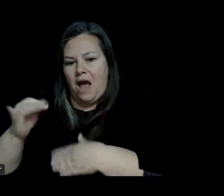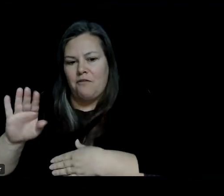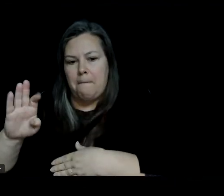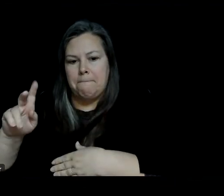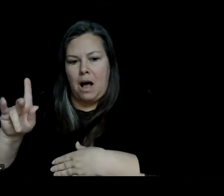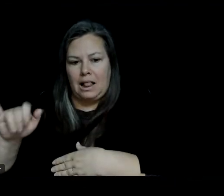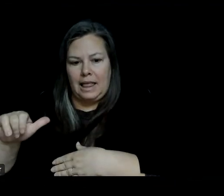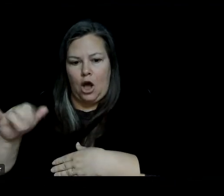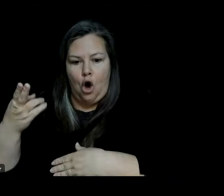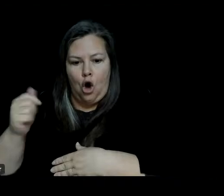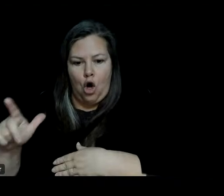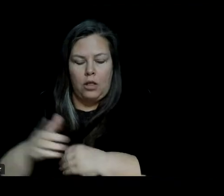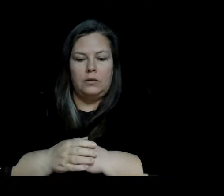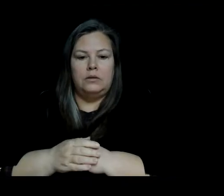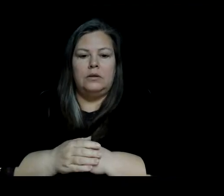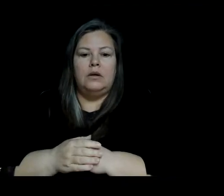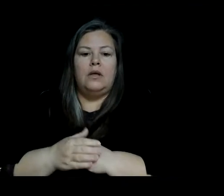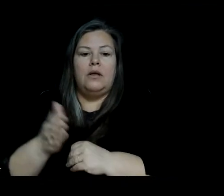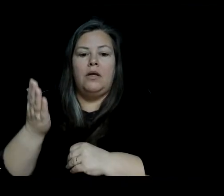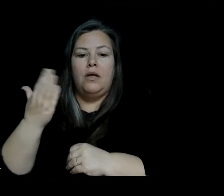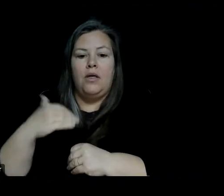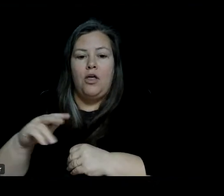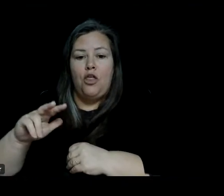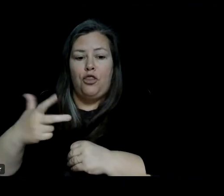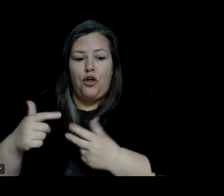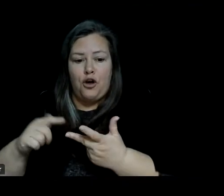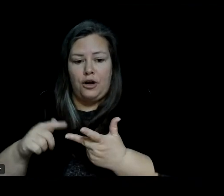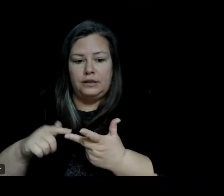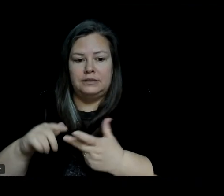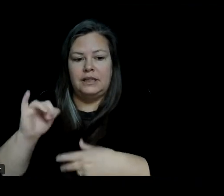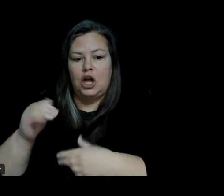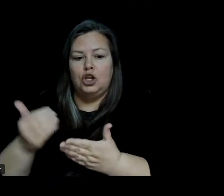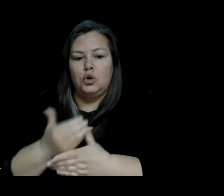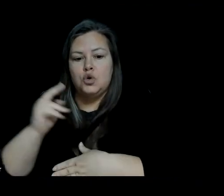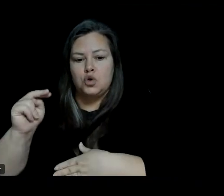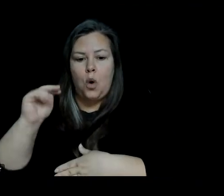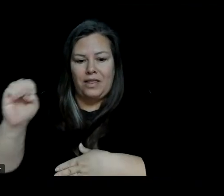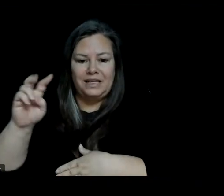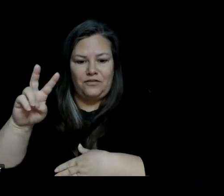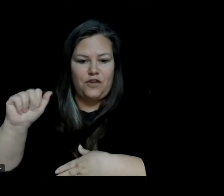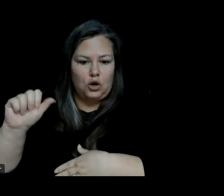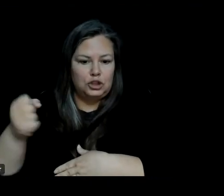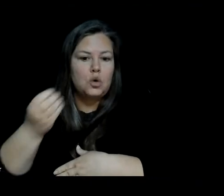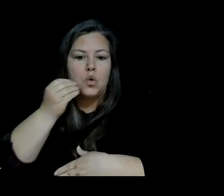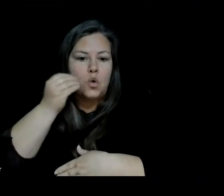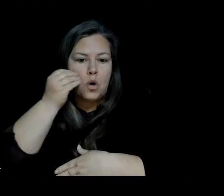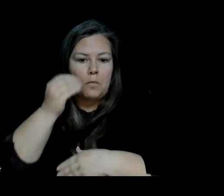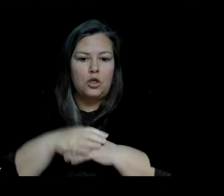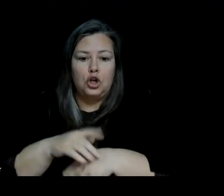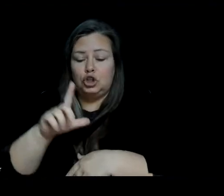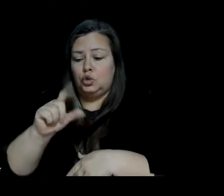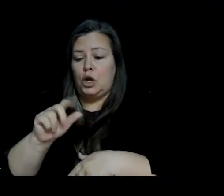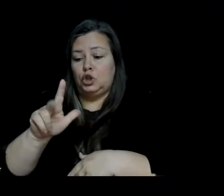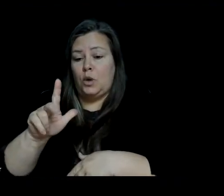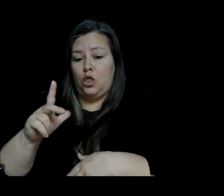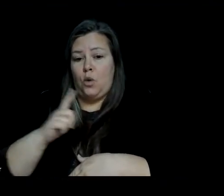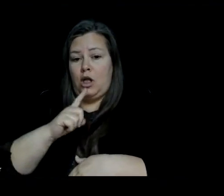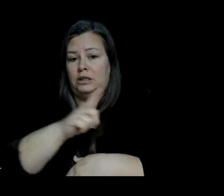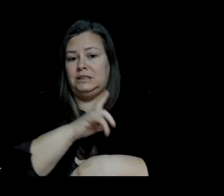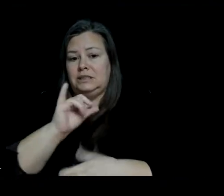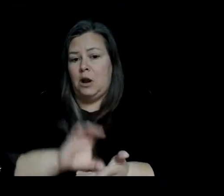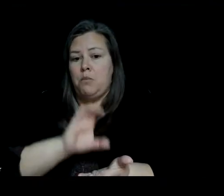Item 3 concerns the new Northeast Kansas Veterans Home. The 2023 legislature